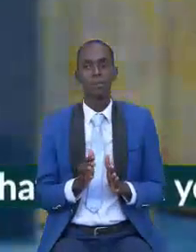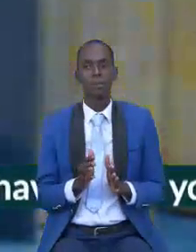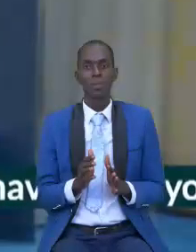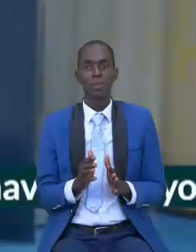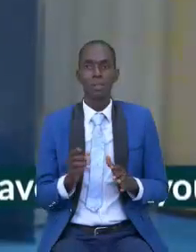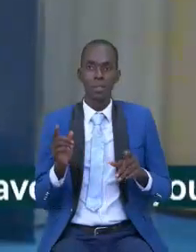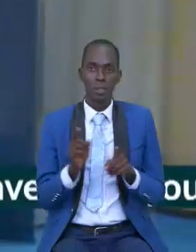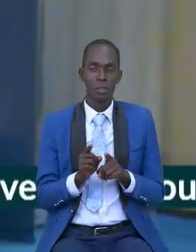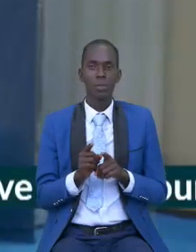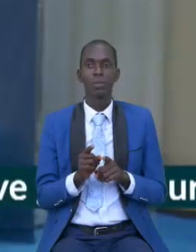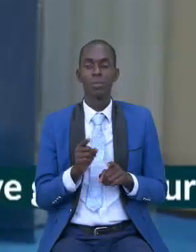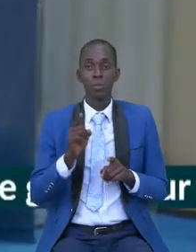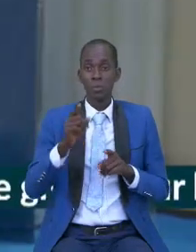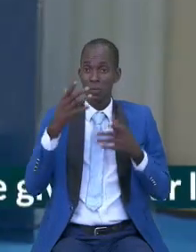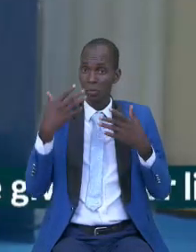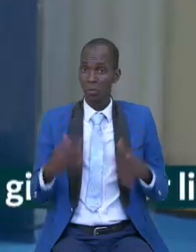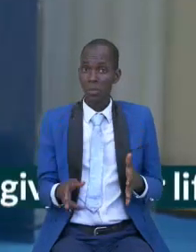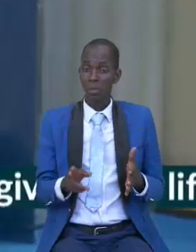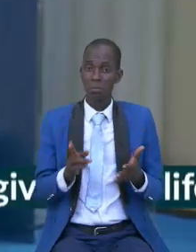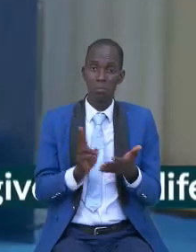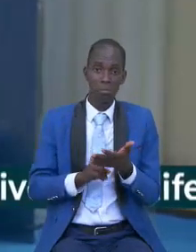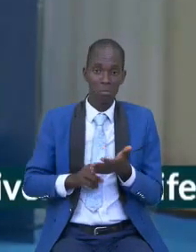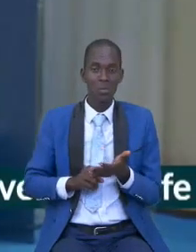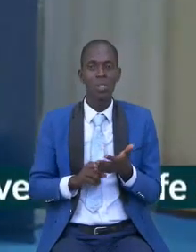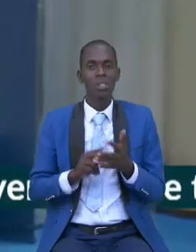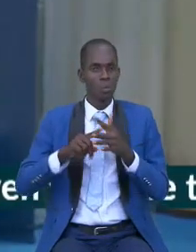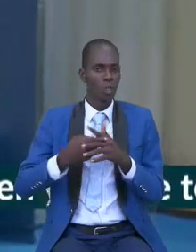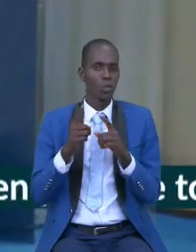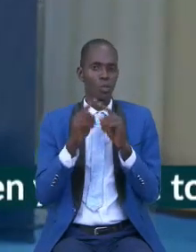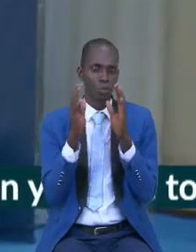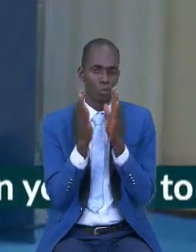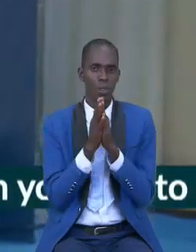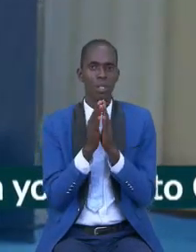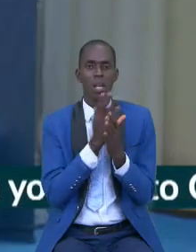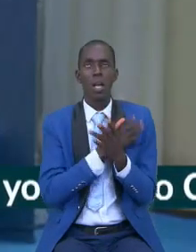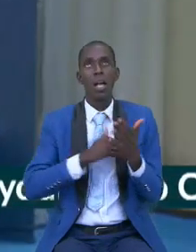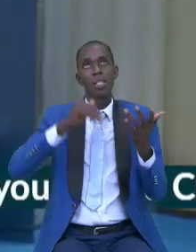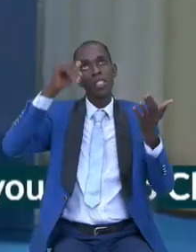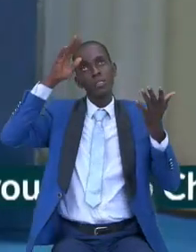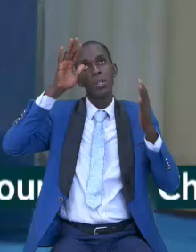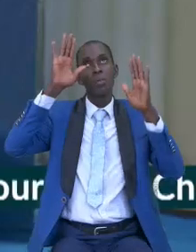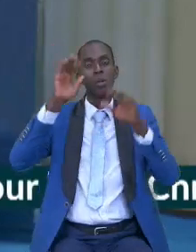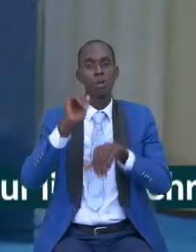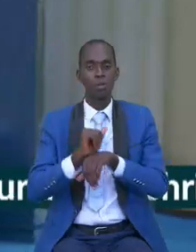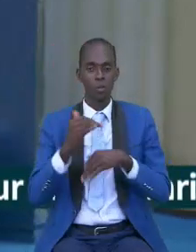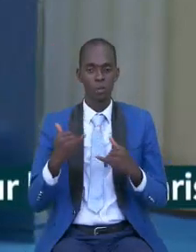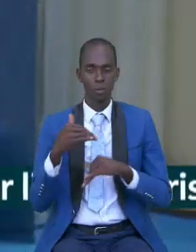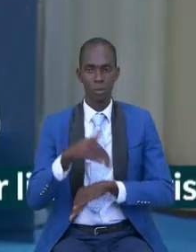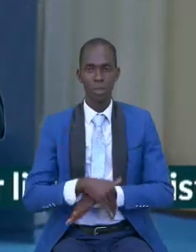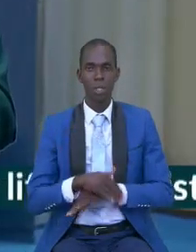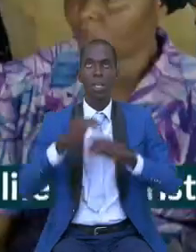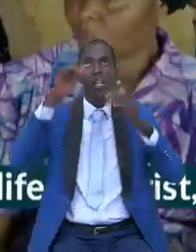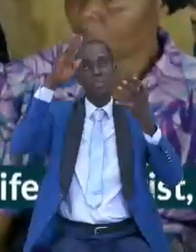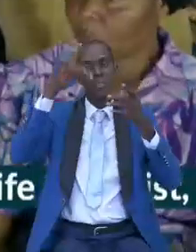as we are praying, expecting miracles tonight. Expect the power of God tonight. We'll